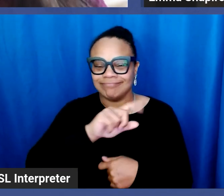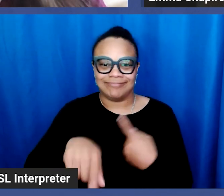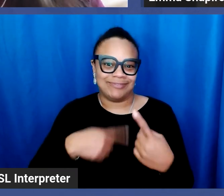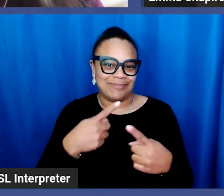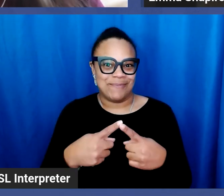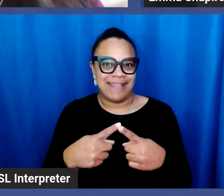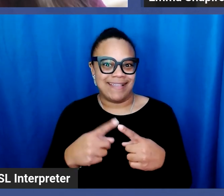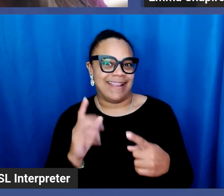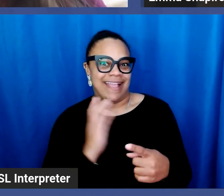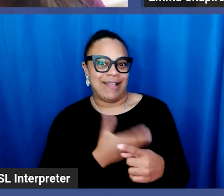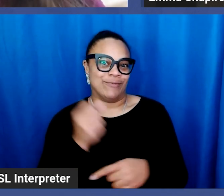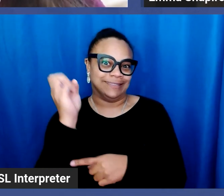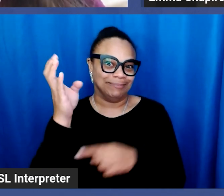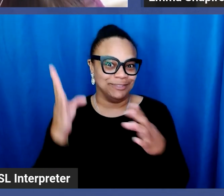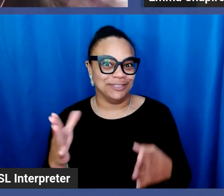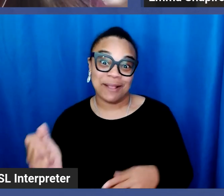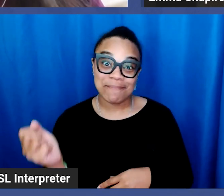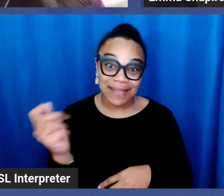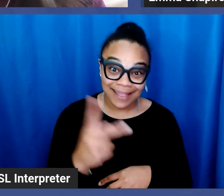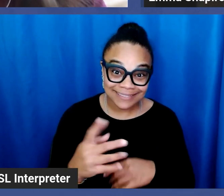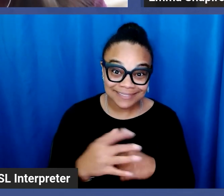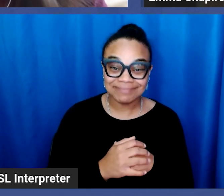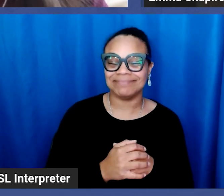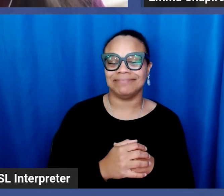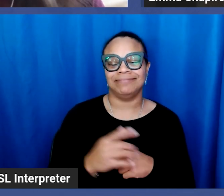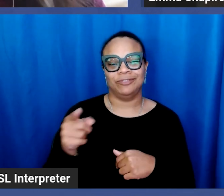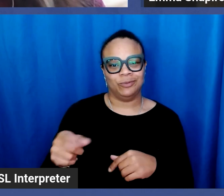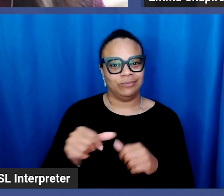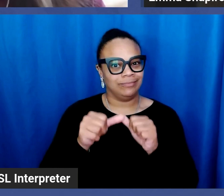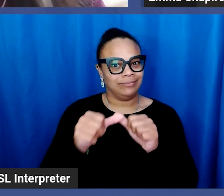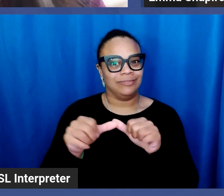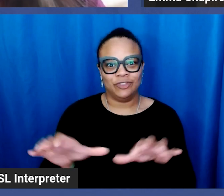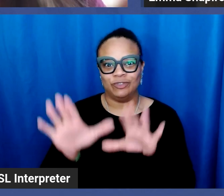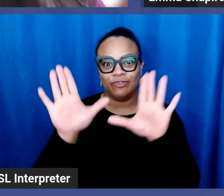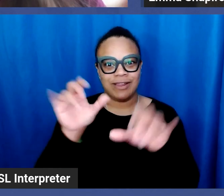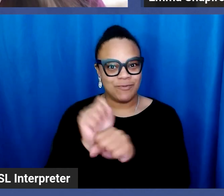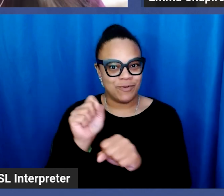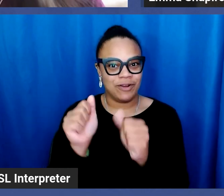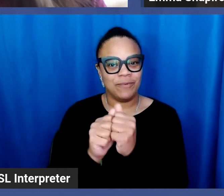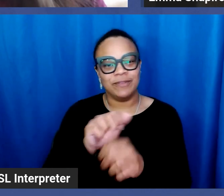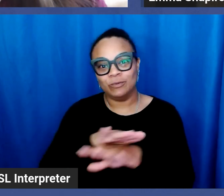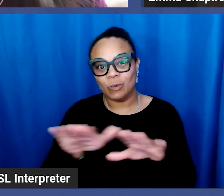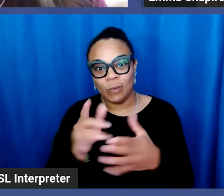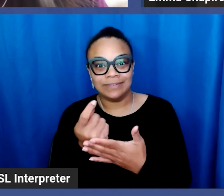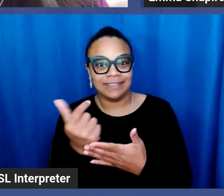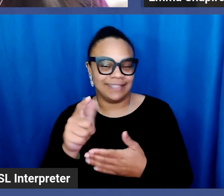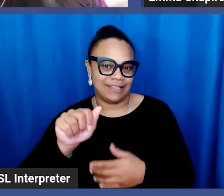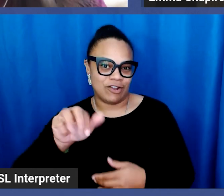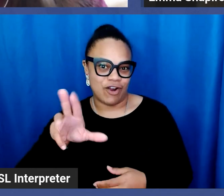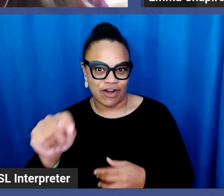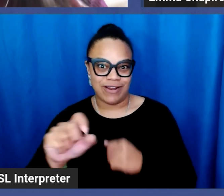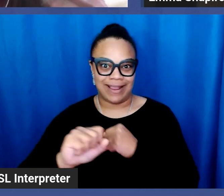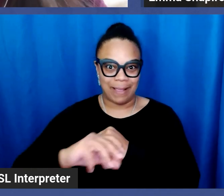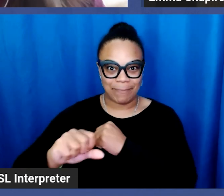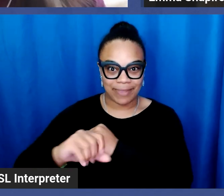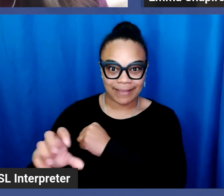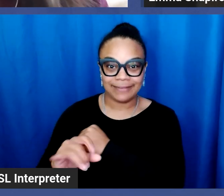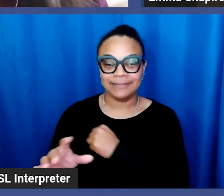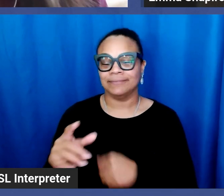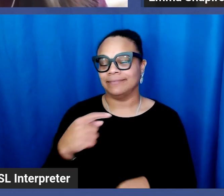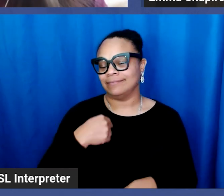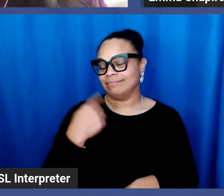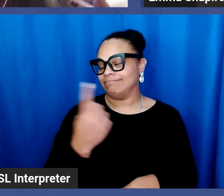returning guests. You have continued to do great work with the Don't Delete Art campaign. I'm